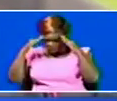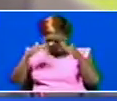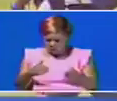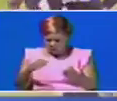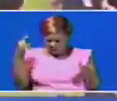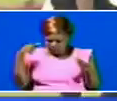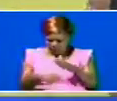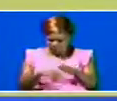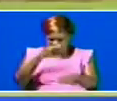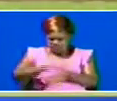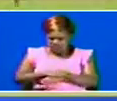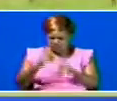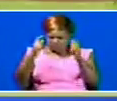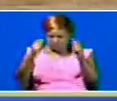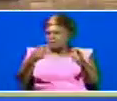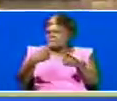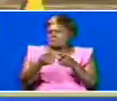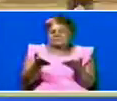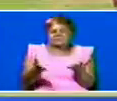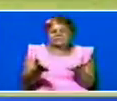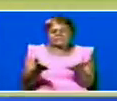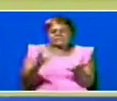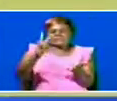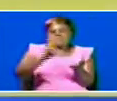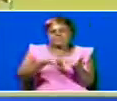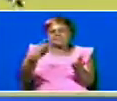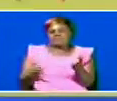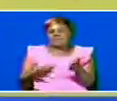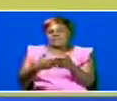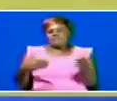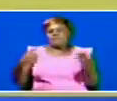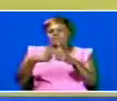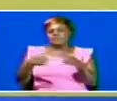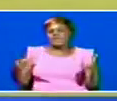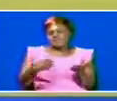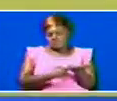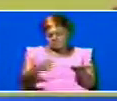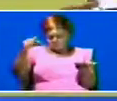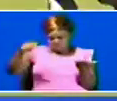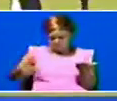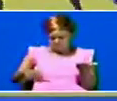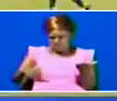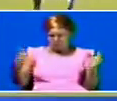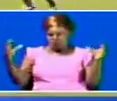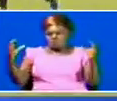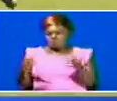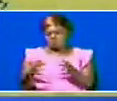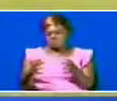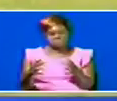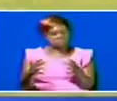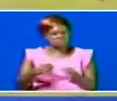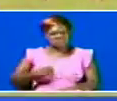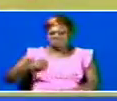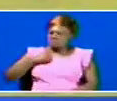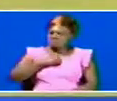win it. But that bubble has been burst even before the tournament kicks off this coming week. The Lionesses will unfortunately